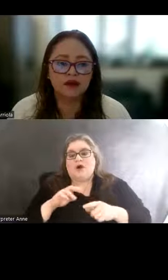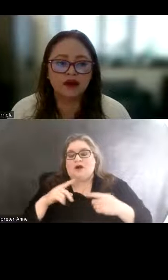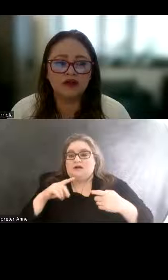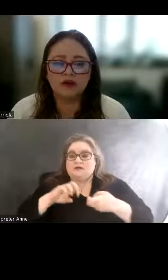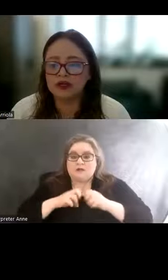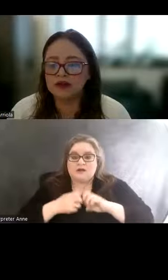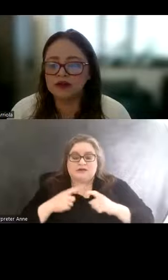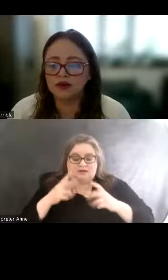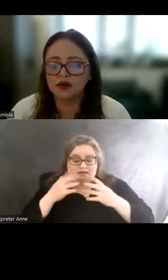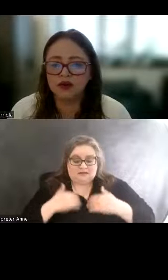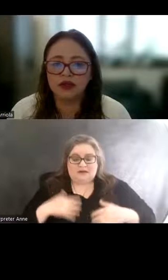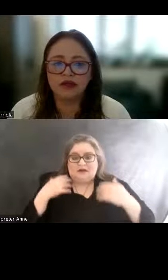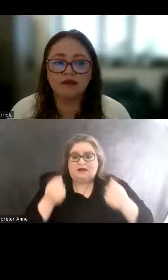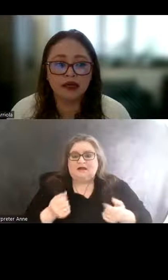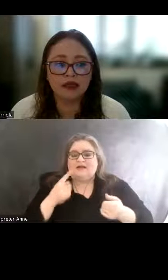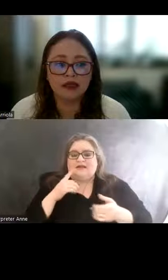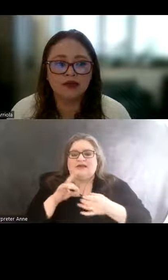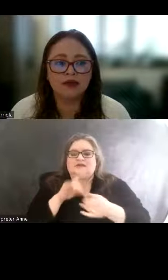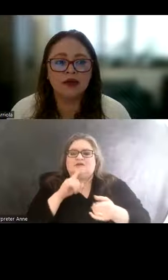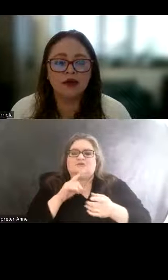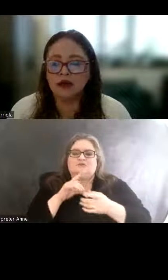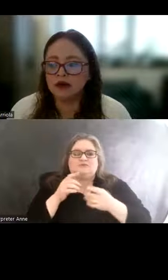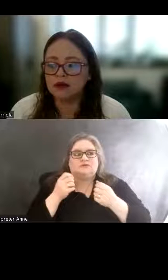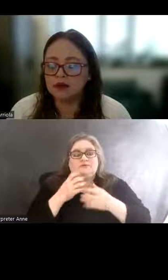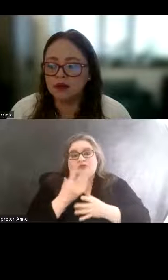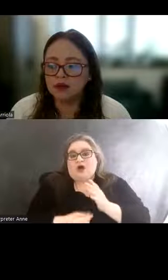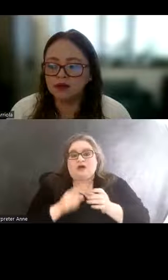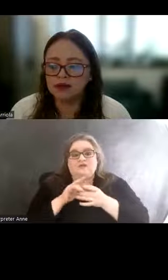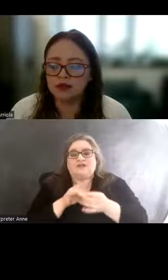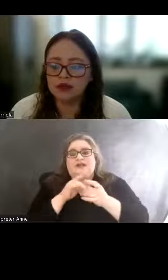and fear as it relates to community violence,